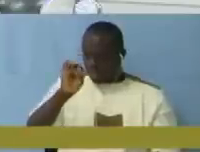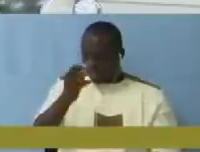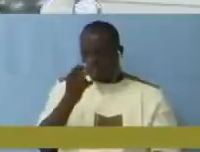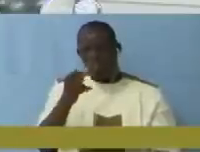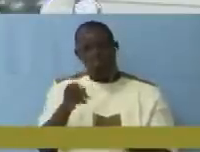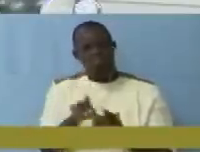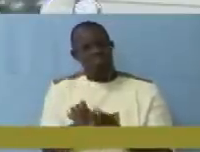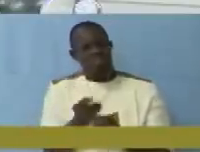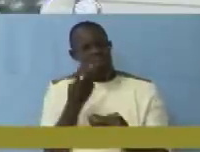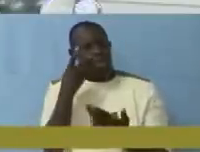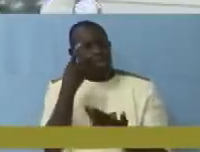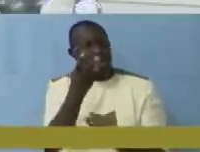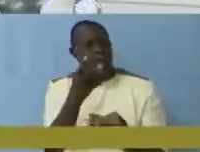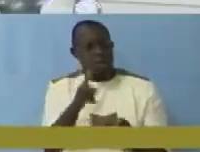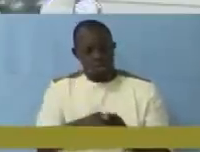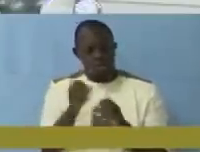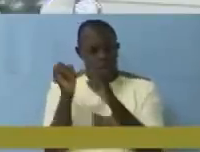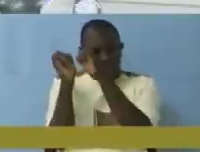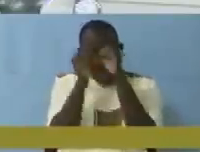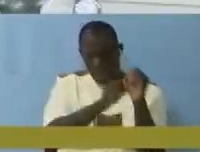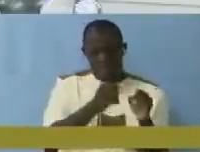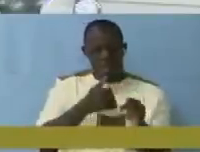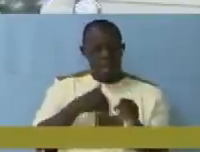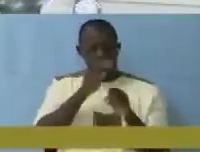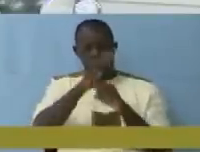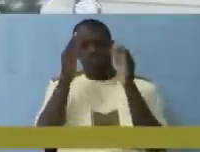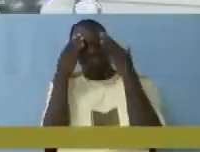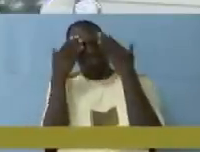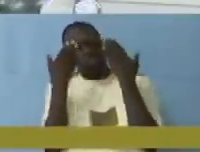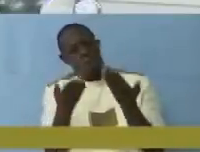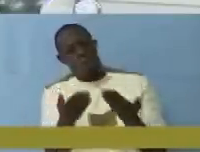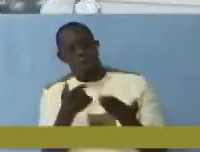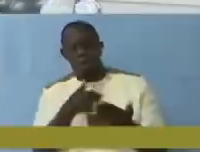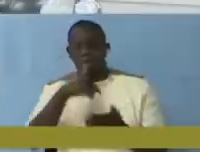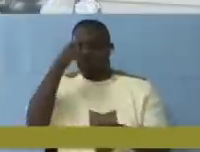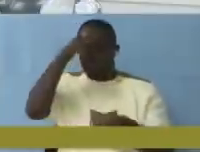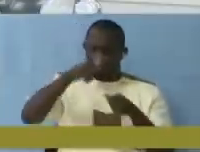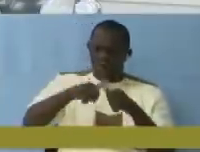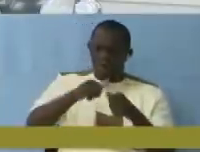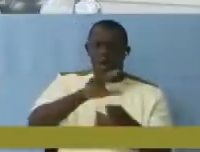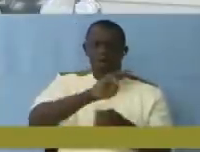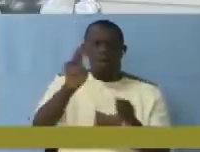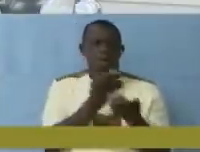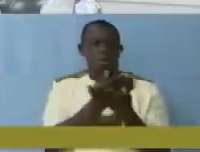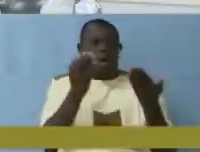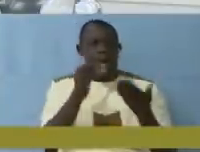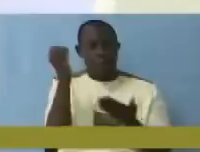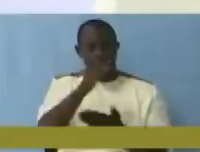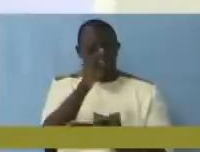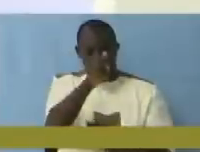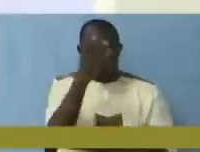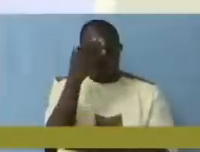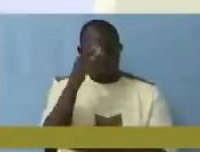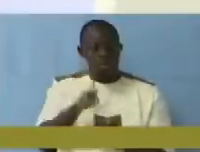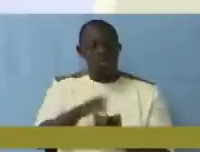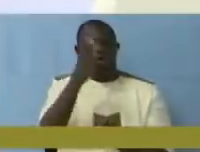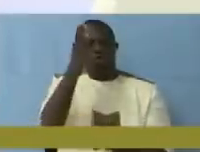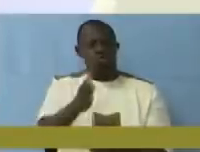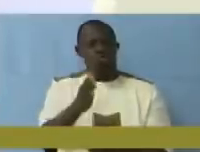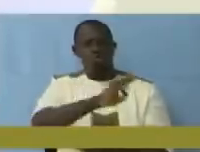You see, you hiding behind, I don't know, I can't remember, because you know that the truth is not helpful to